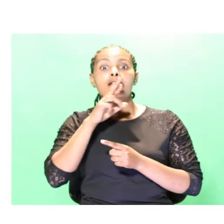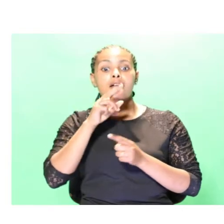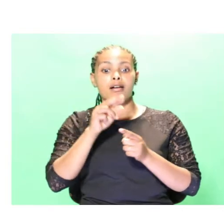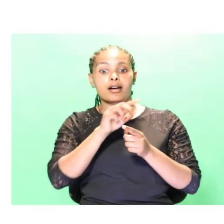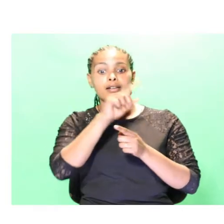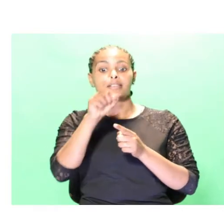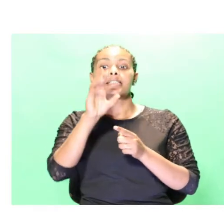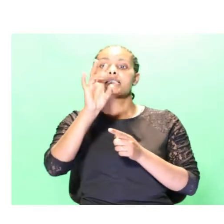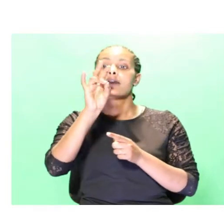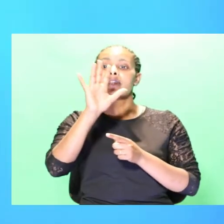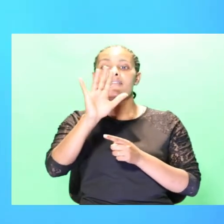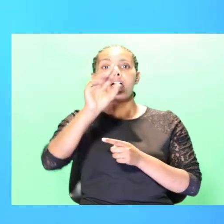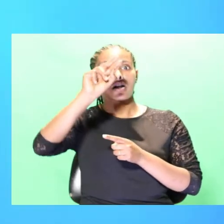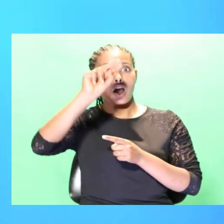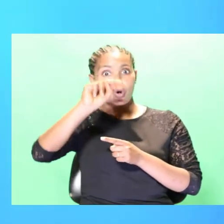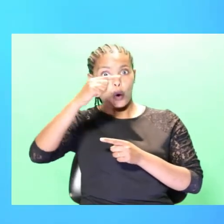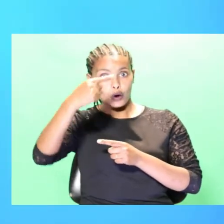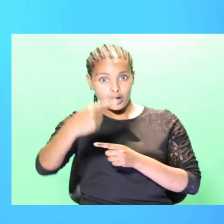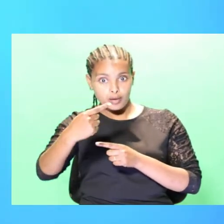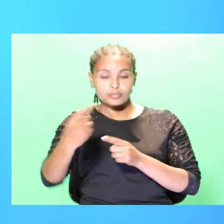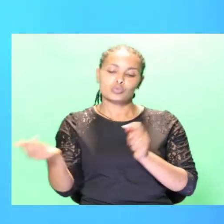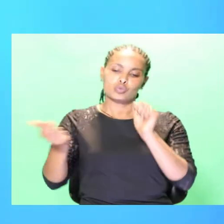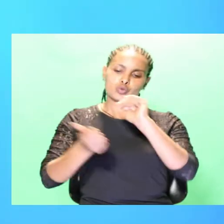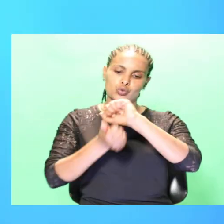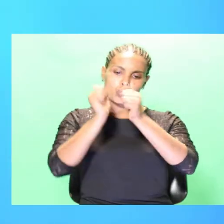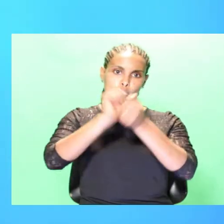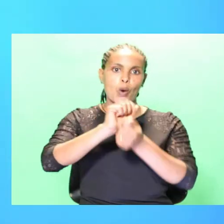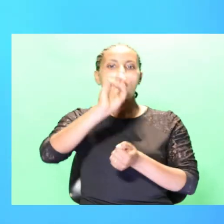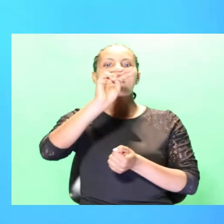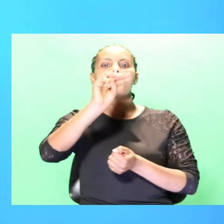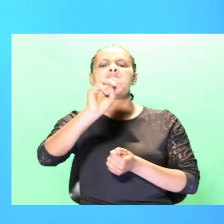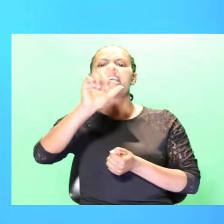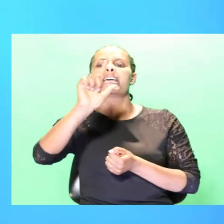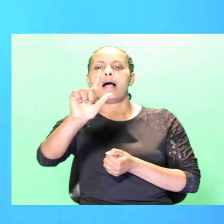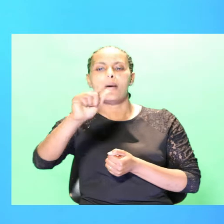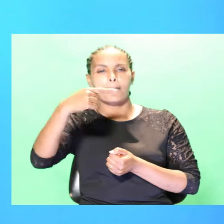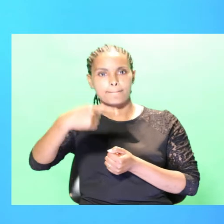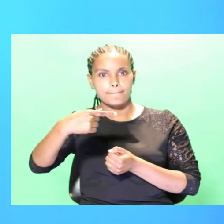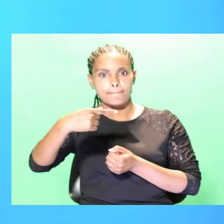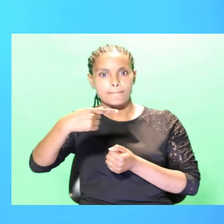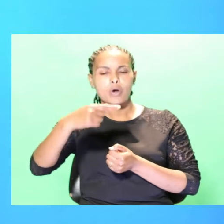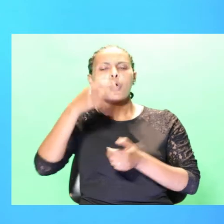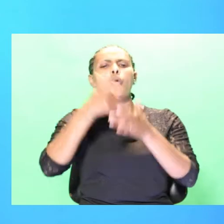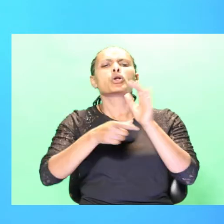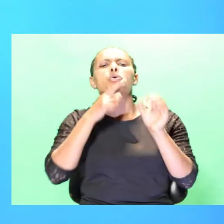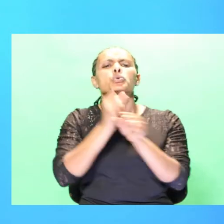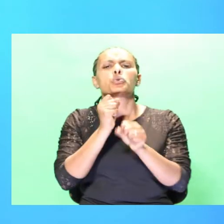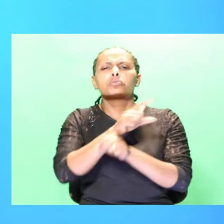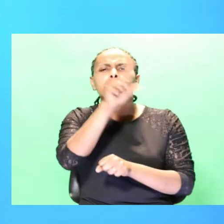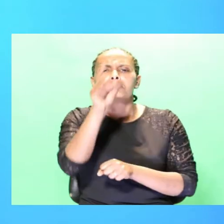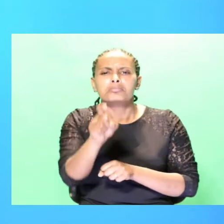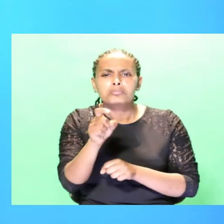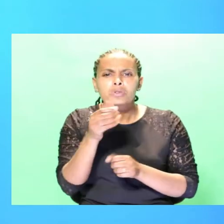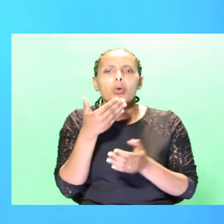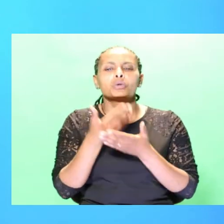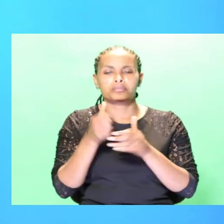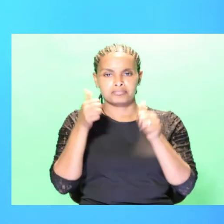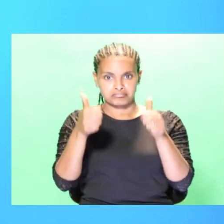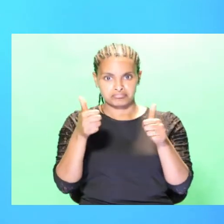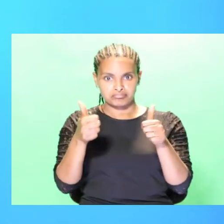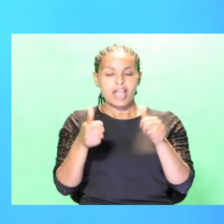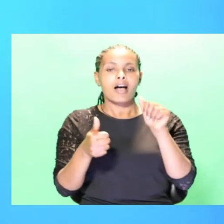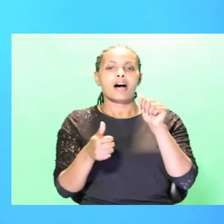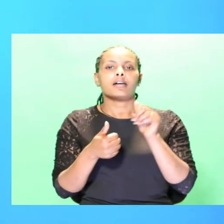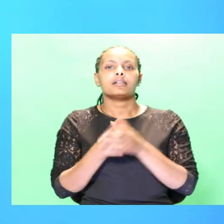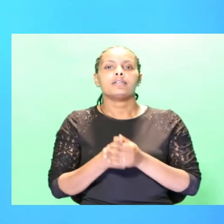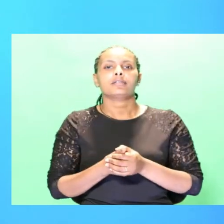convert 75 nanogram to milligram. What do you do? Good.